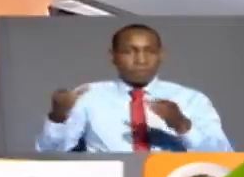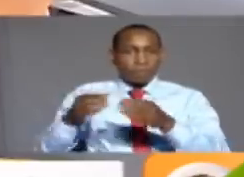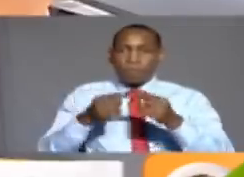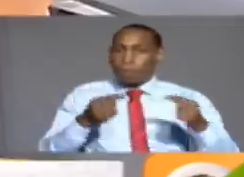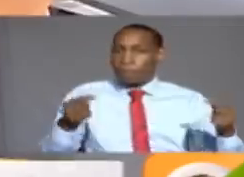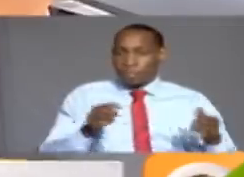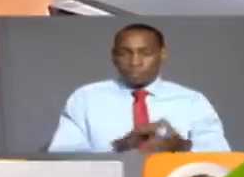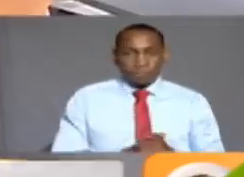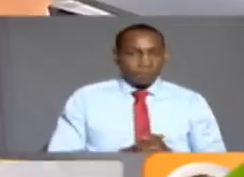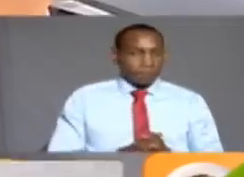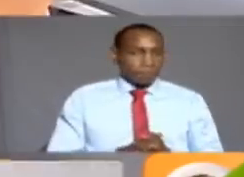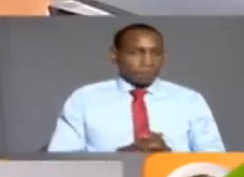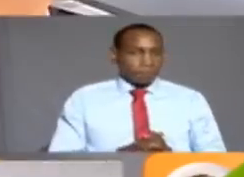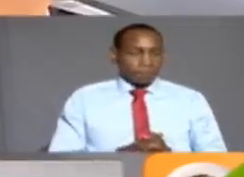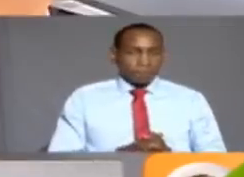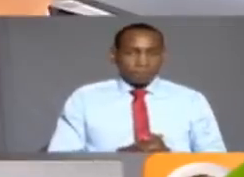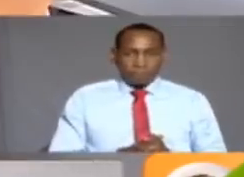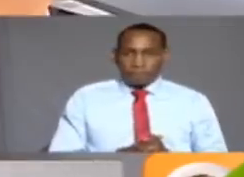want Honorable Ali Swahome